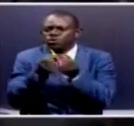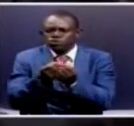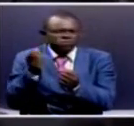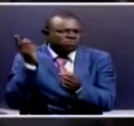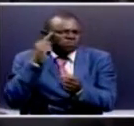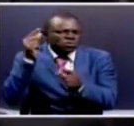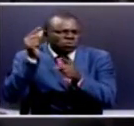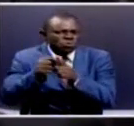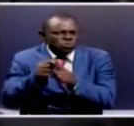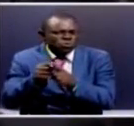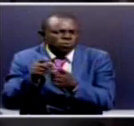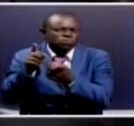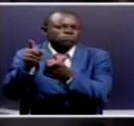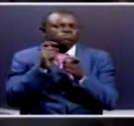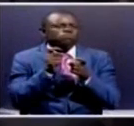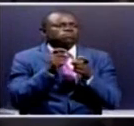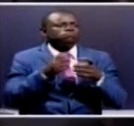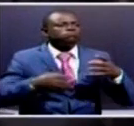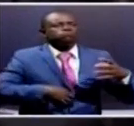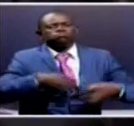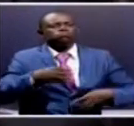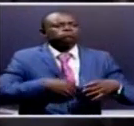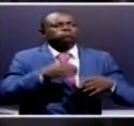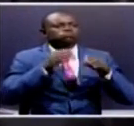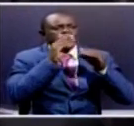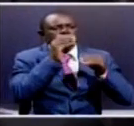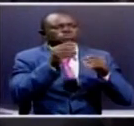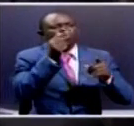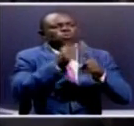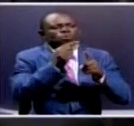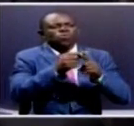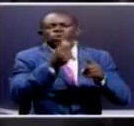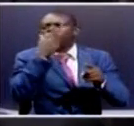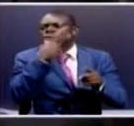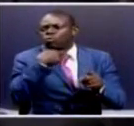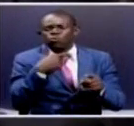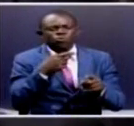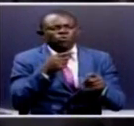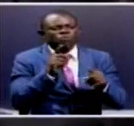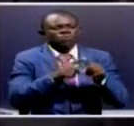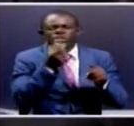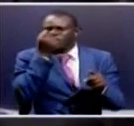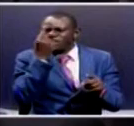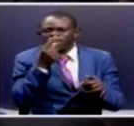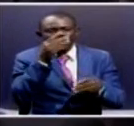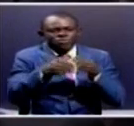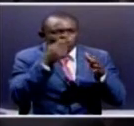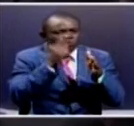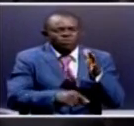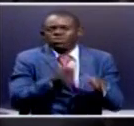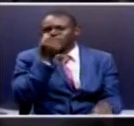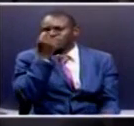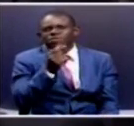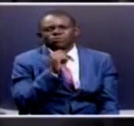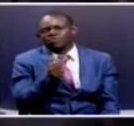confusing, the poor people out there who don't even understand these terminologies. I don't see the